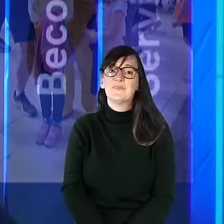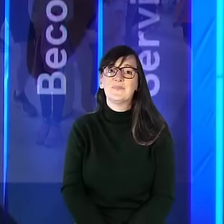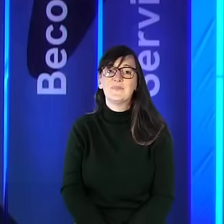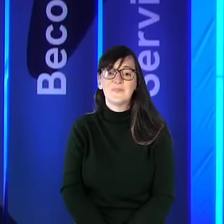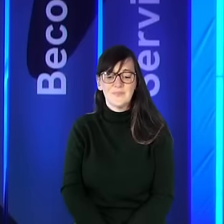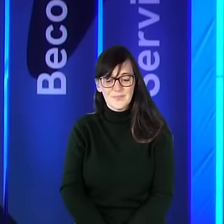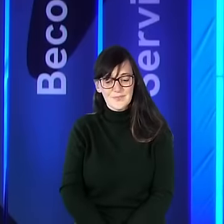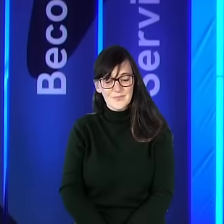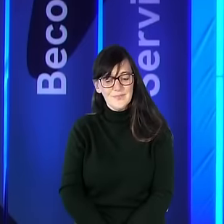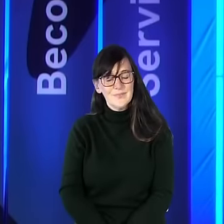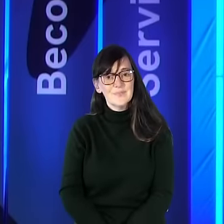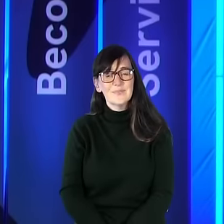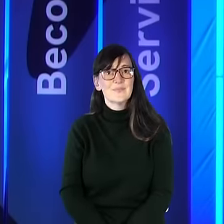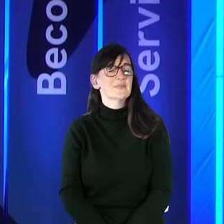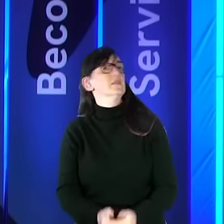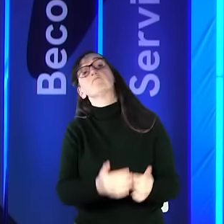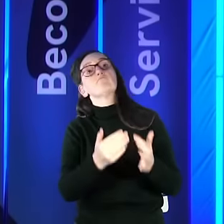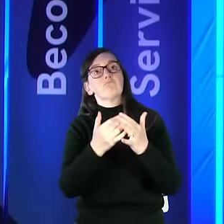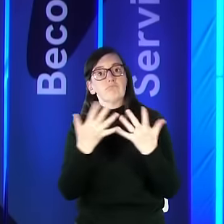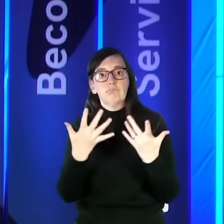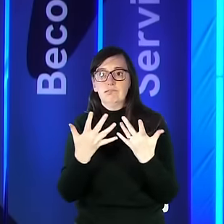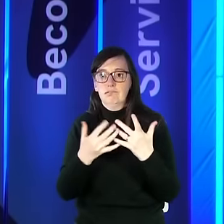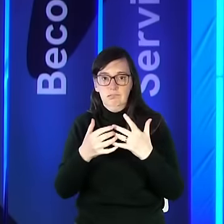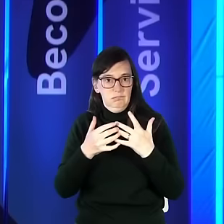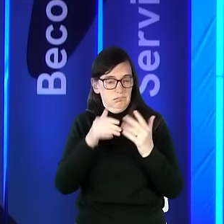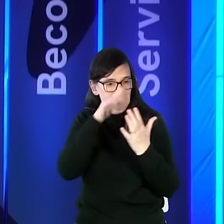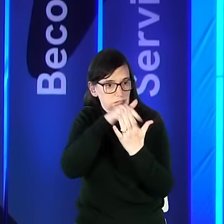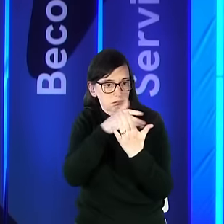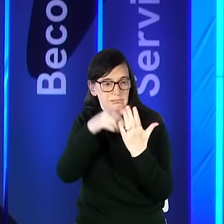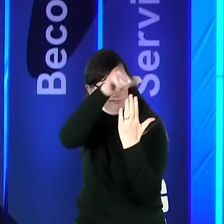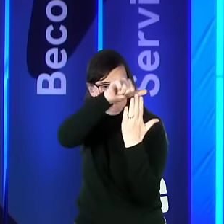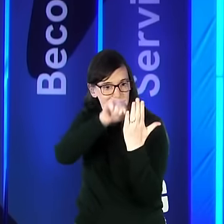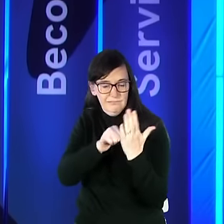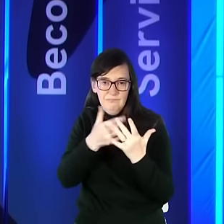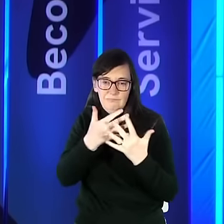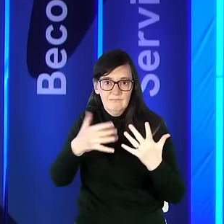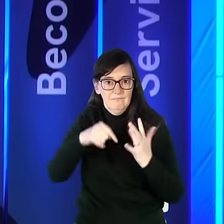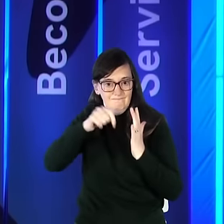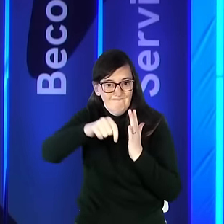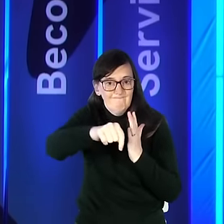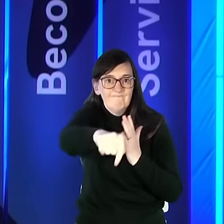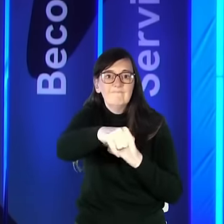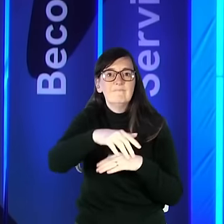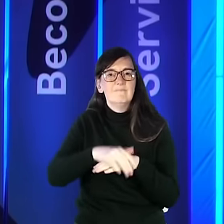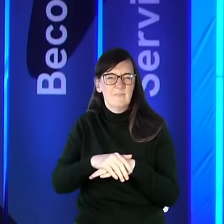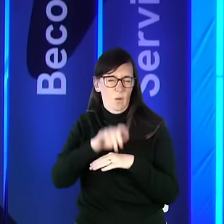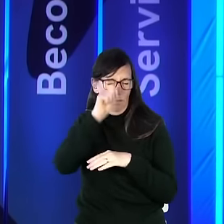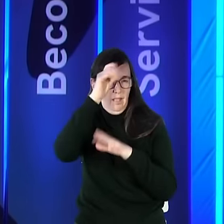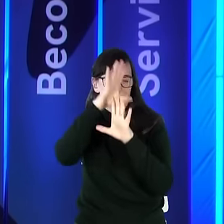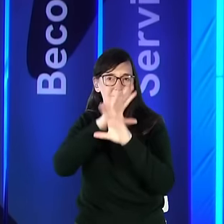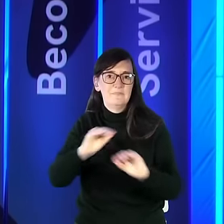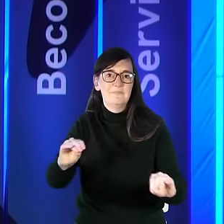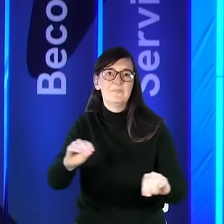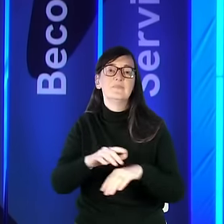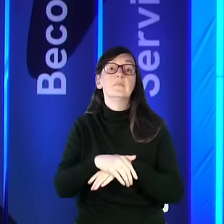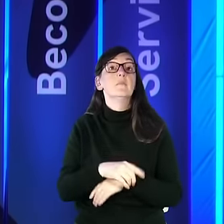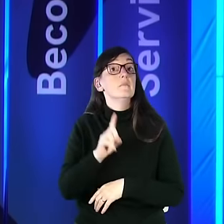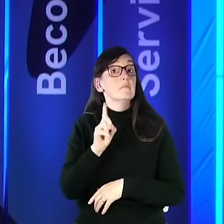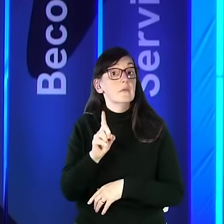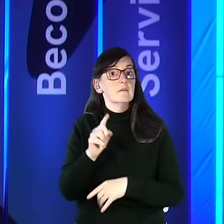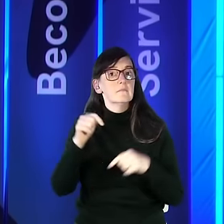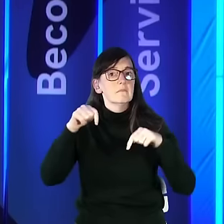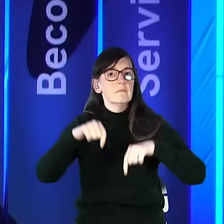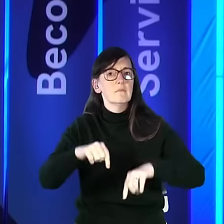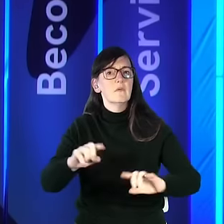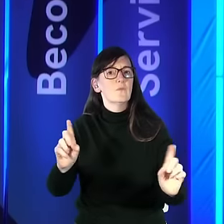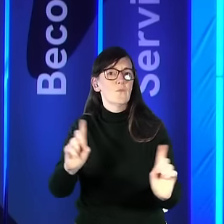Yep, we've got so many great things going on this week, and we'll tell you a bit more about them this evening as the program progresses. But the main reason we're